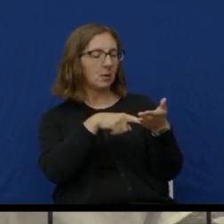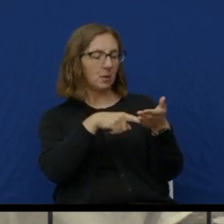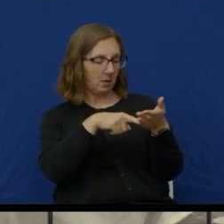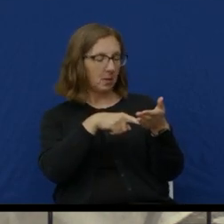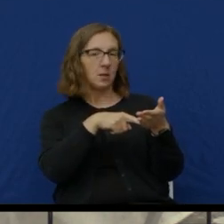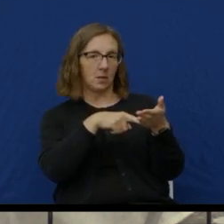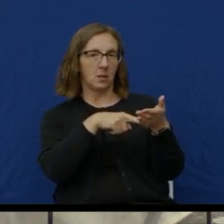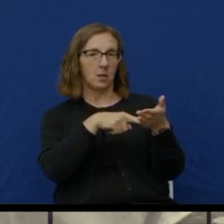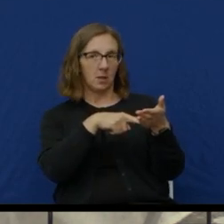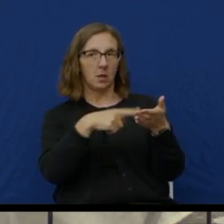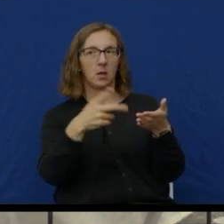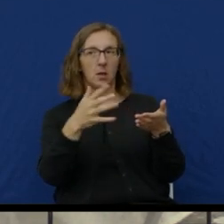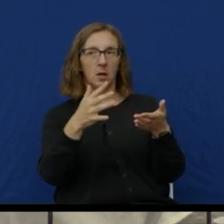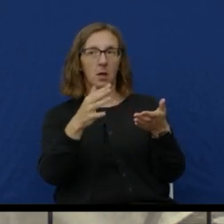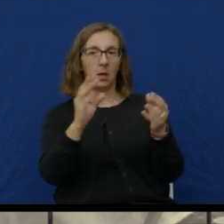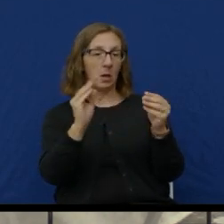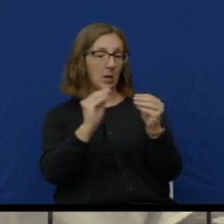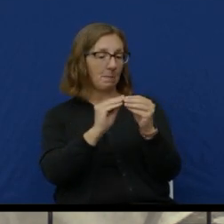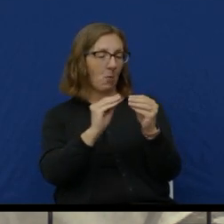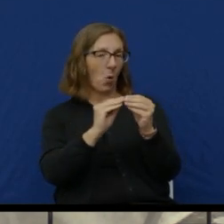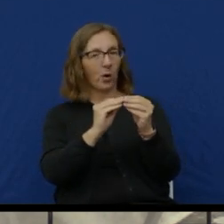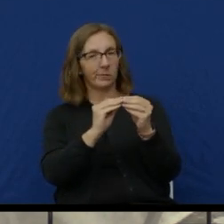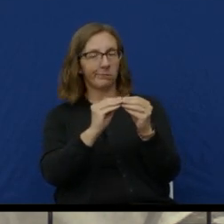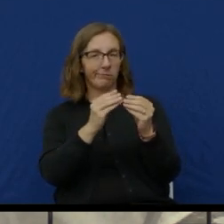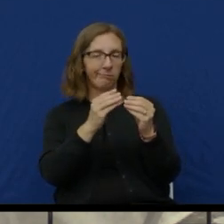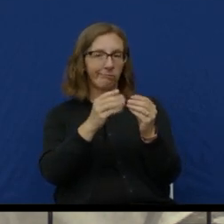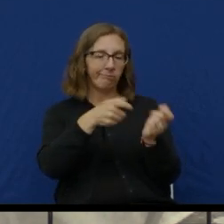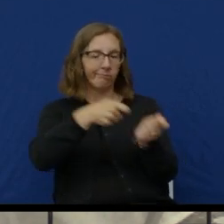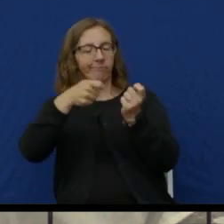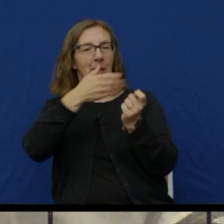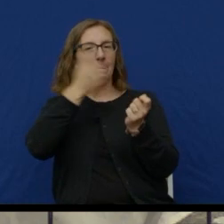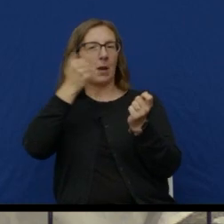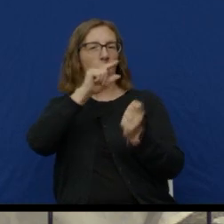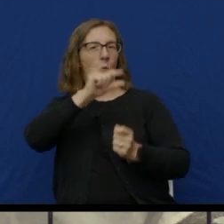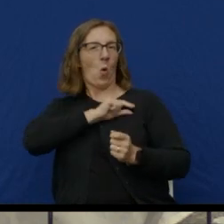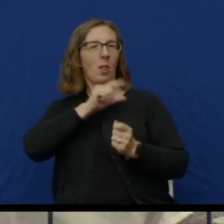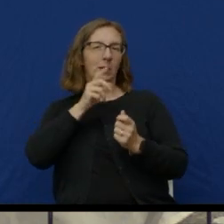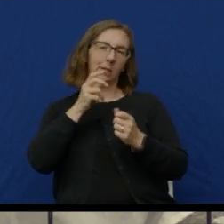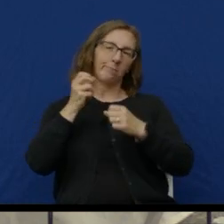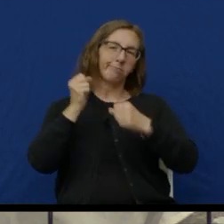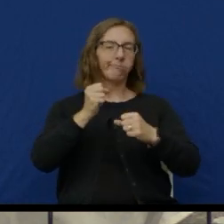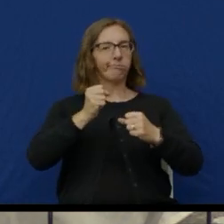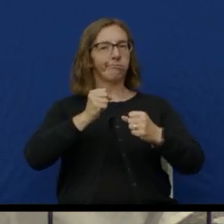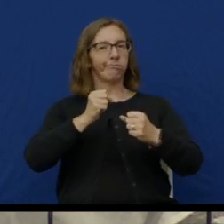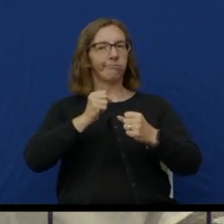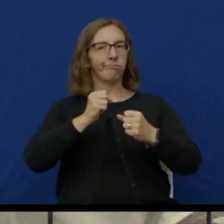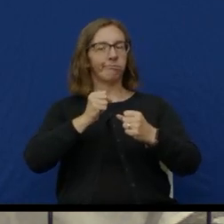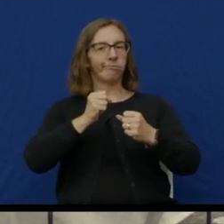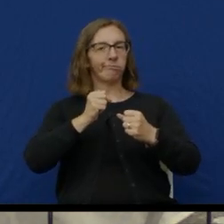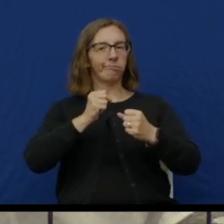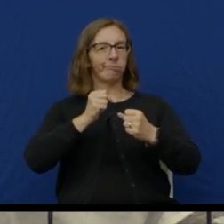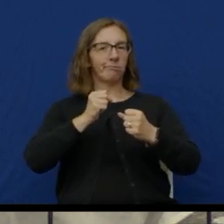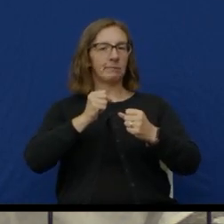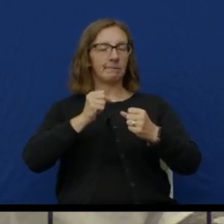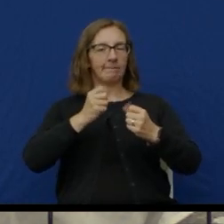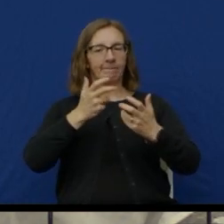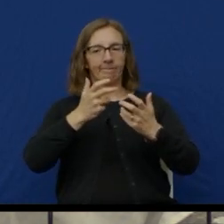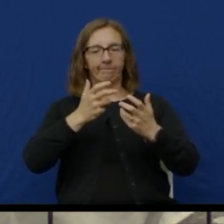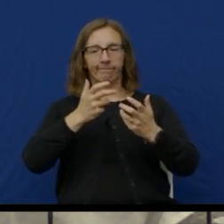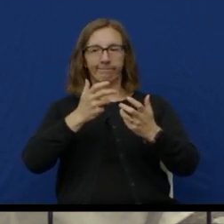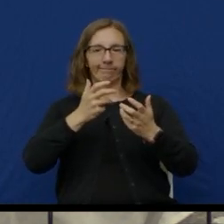wrapping more high-quality measures, but work with our school districts. So you'll